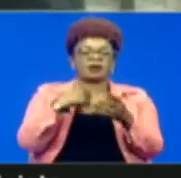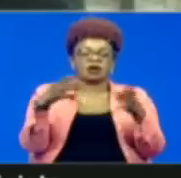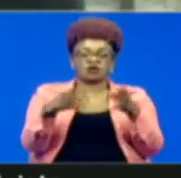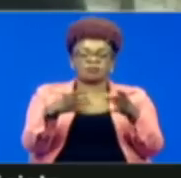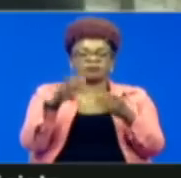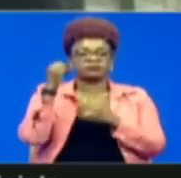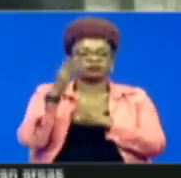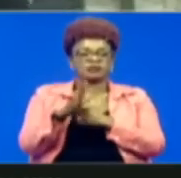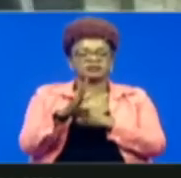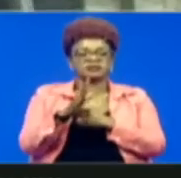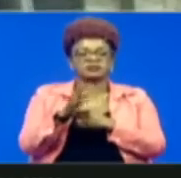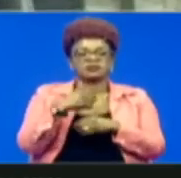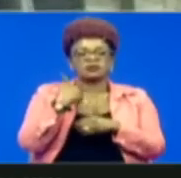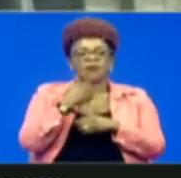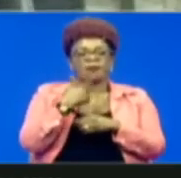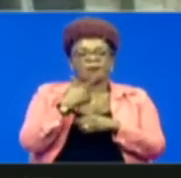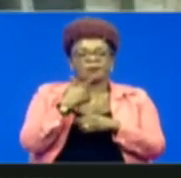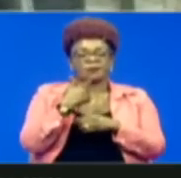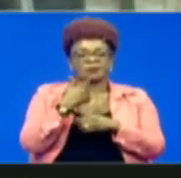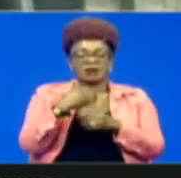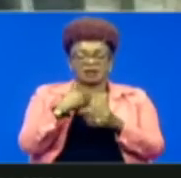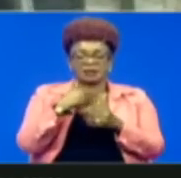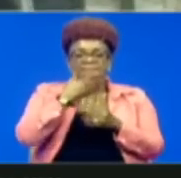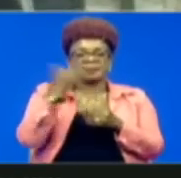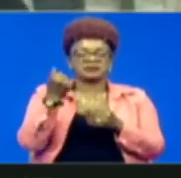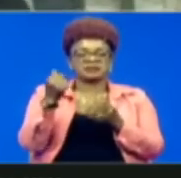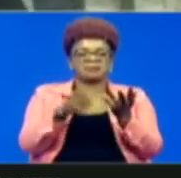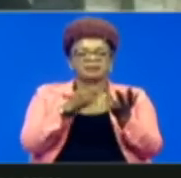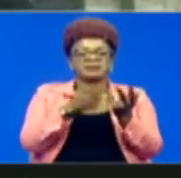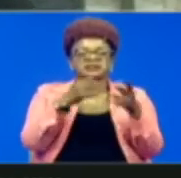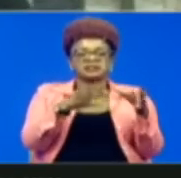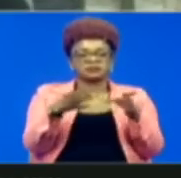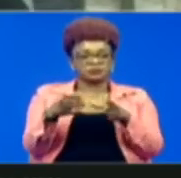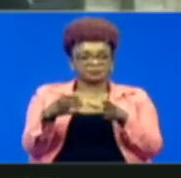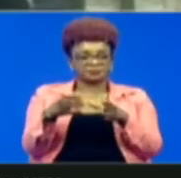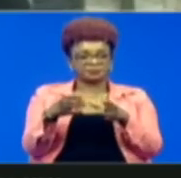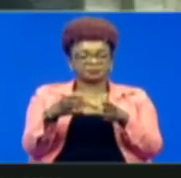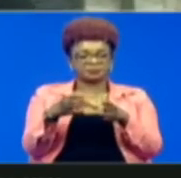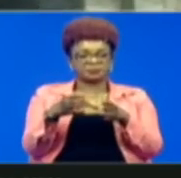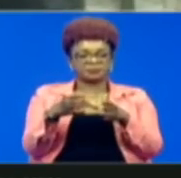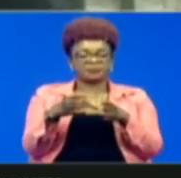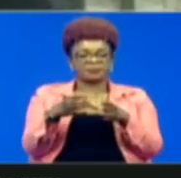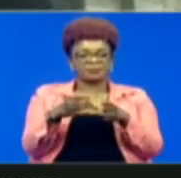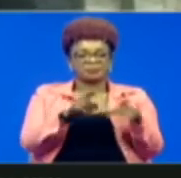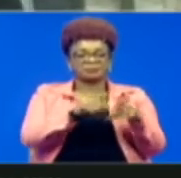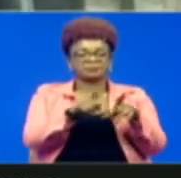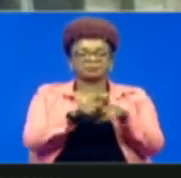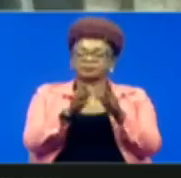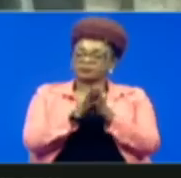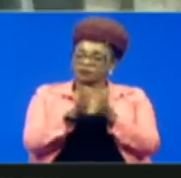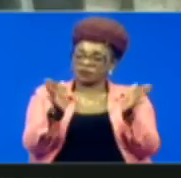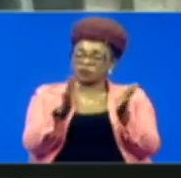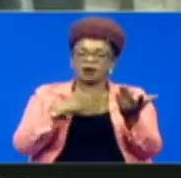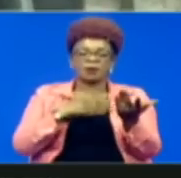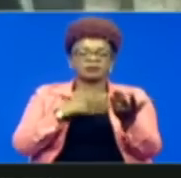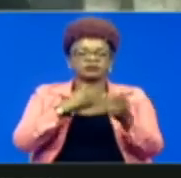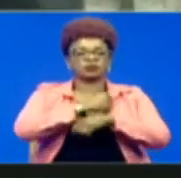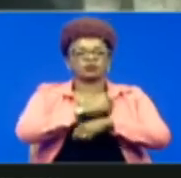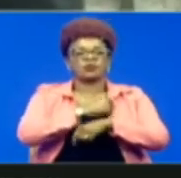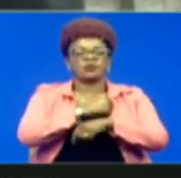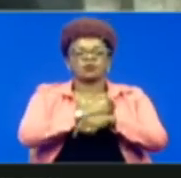students who matched as the best in mathematics category. And in general, our school was ranked